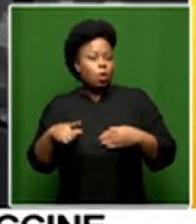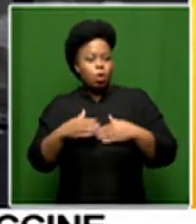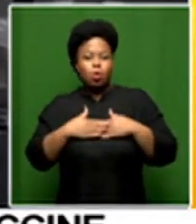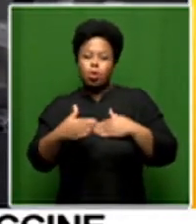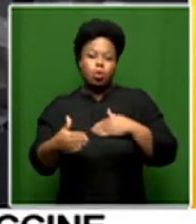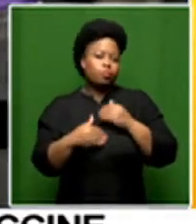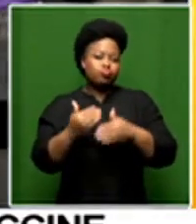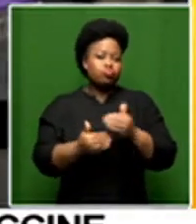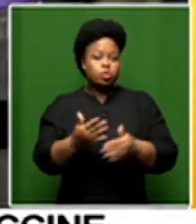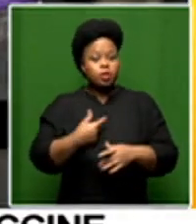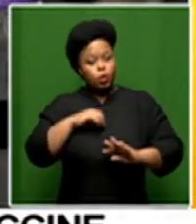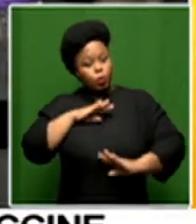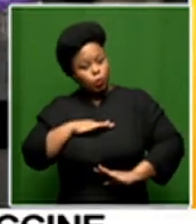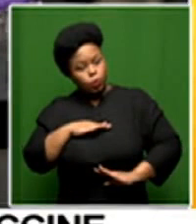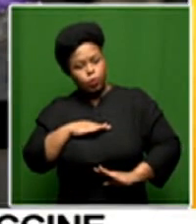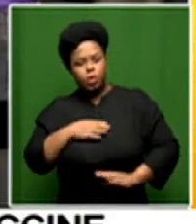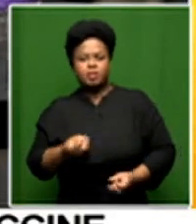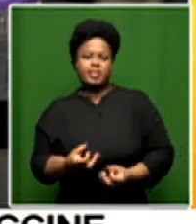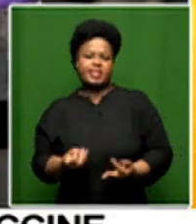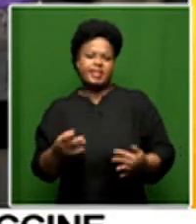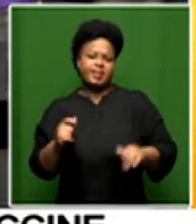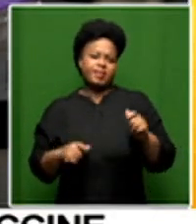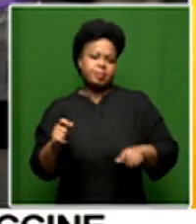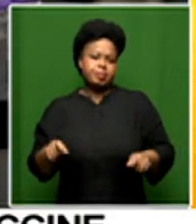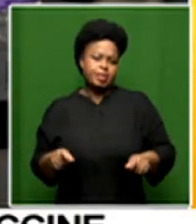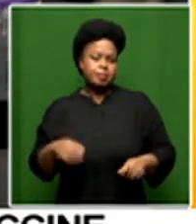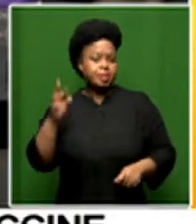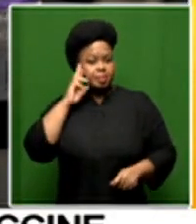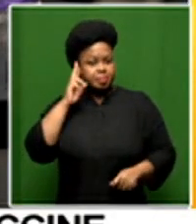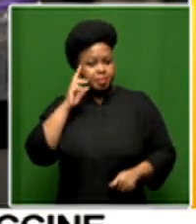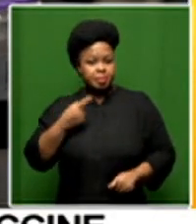if we are satisfied with it, to roll it out. And remember, we have